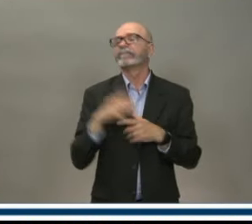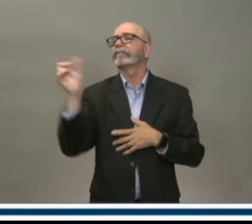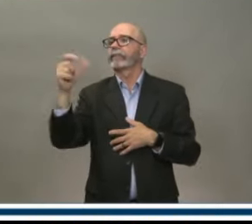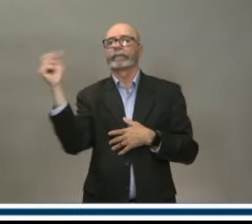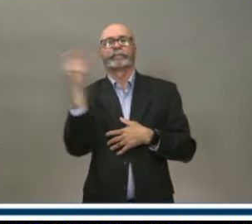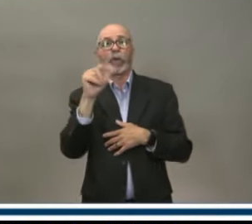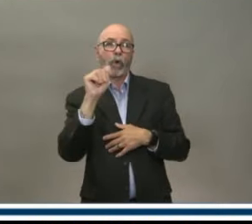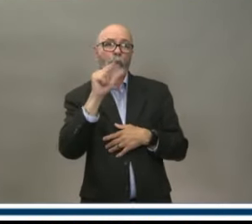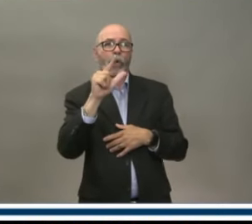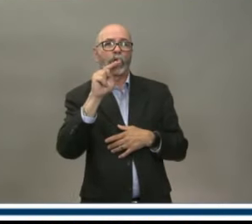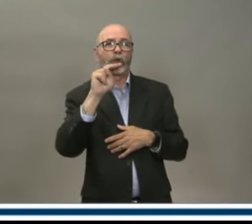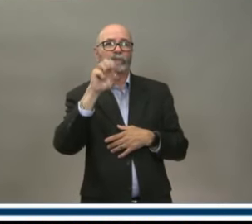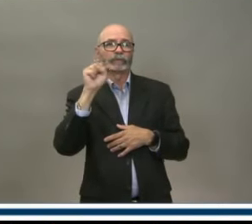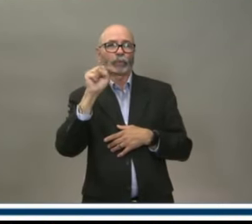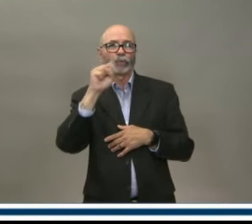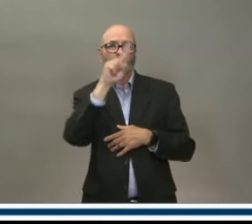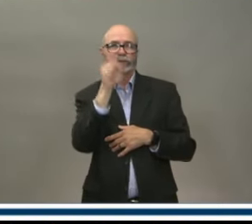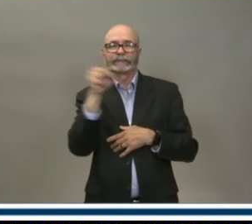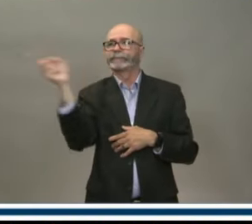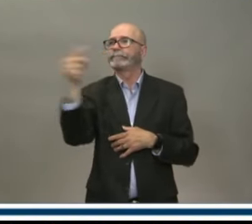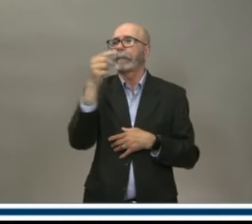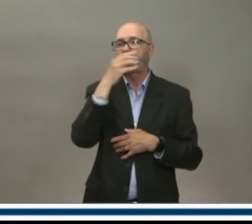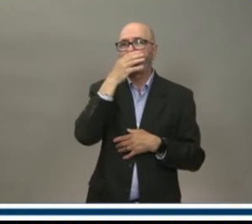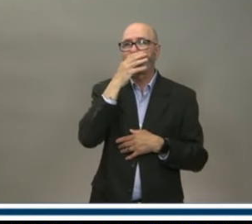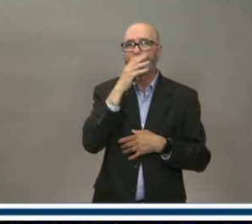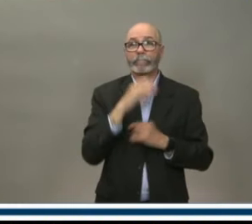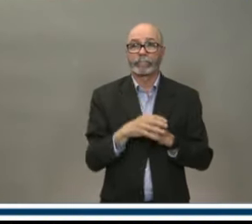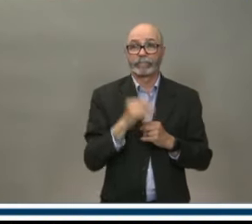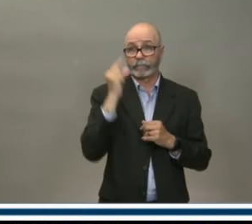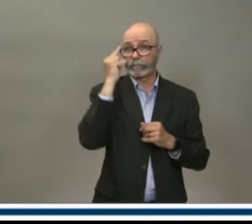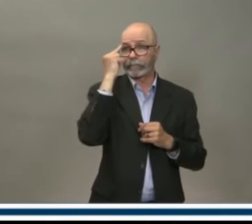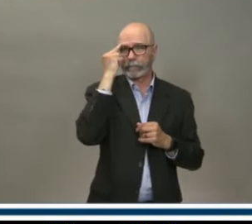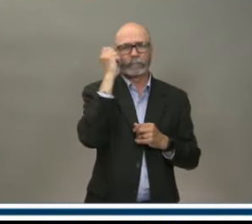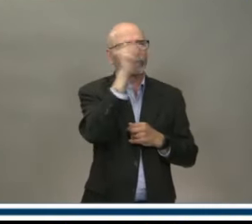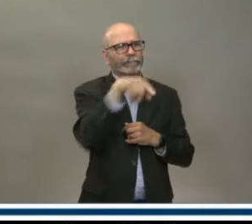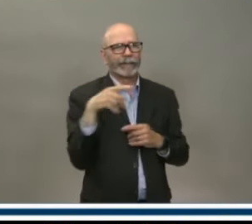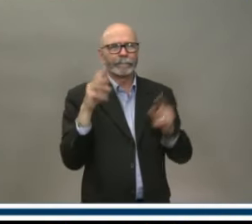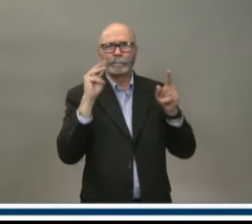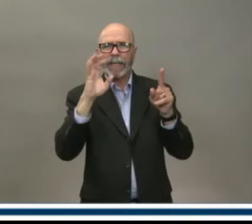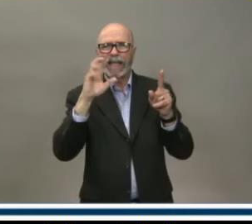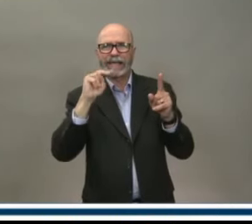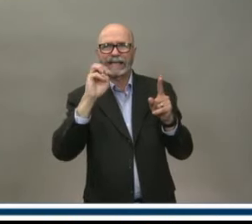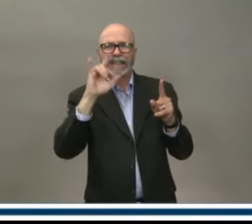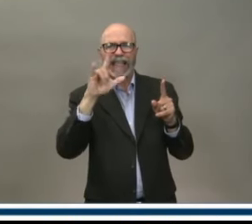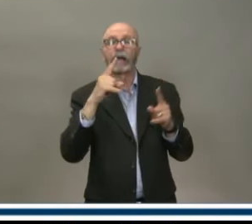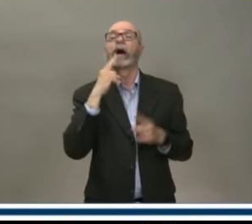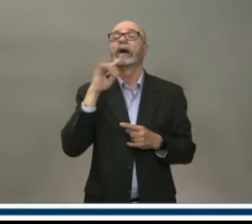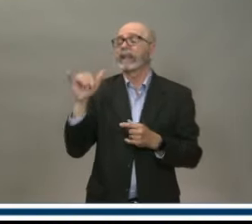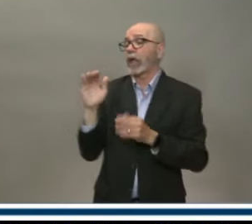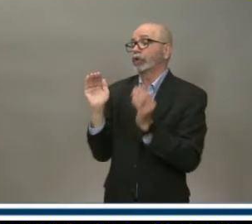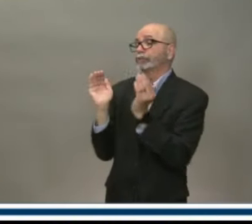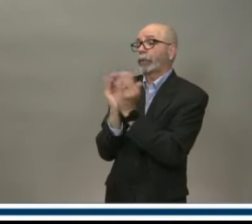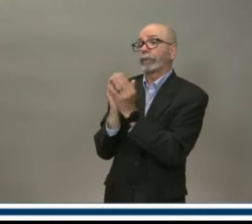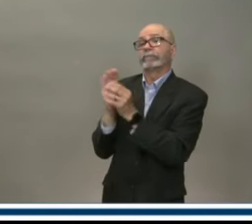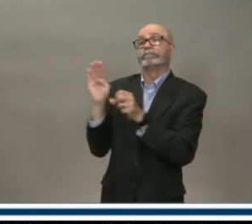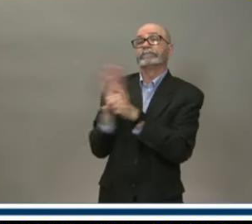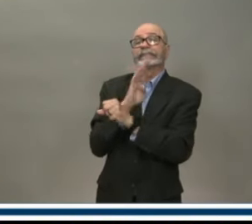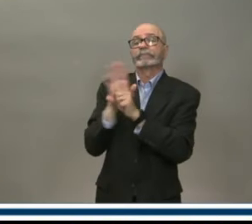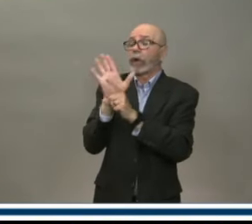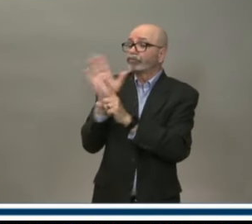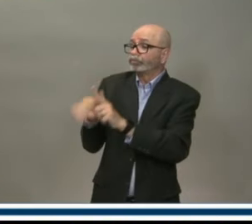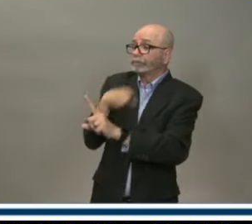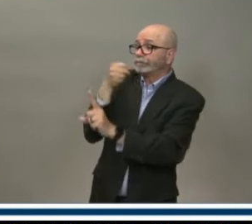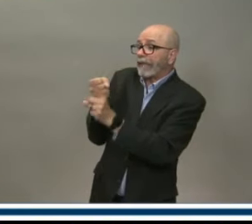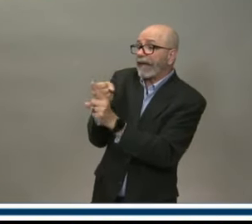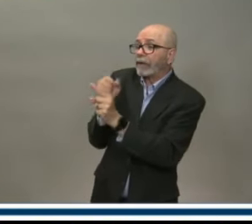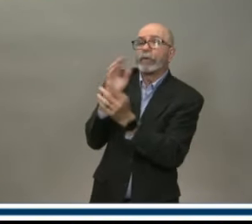Lindsay. Thank you. For the Premier, you announced a Small Business Impact Grant on the Worker Emergency Bridge Fund on April 2nd. When did Nova